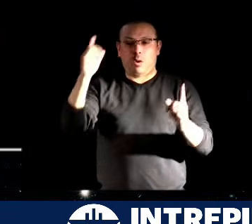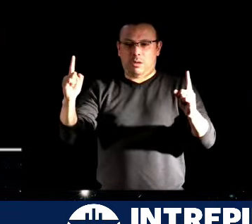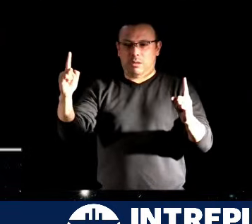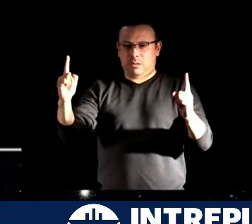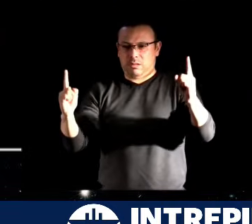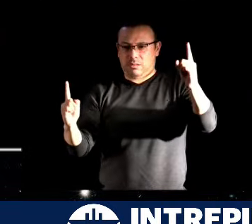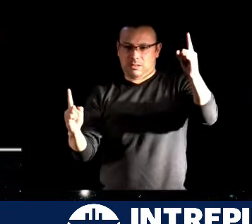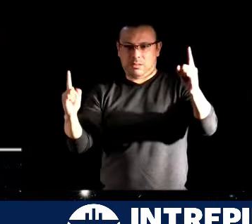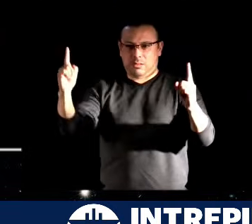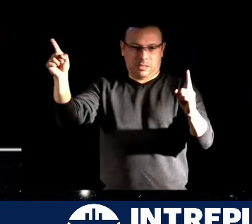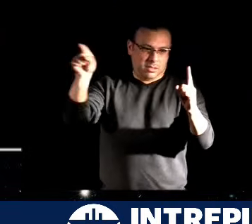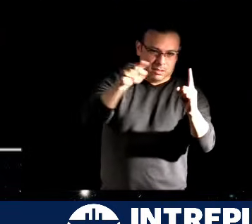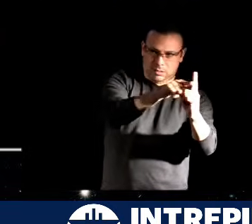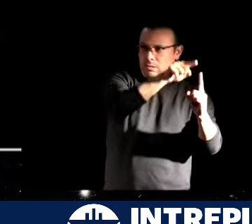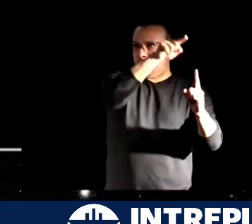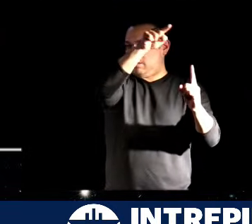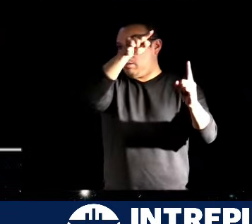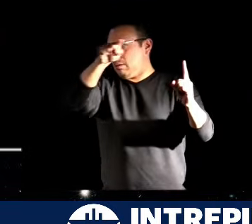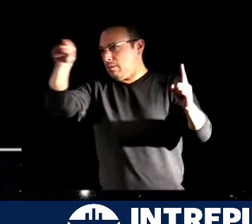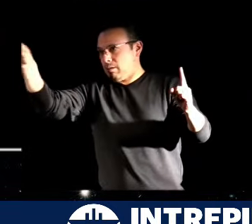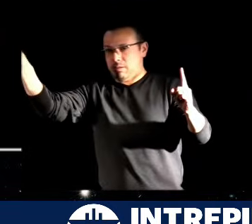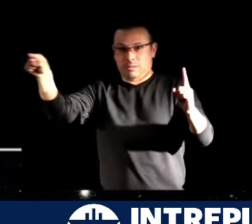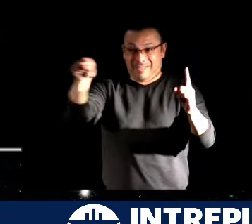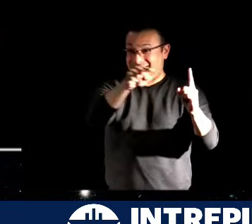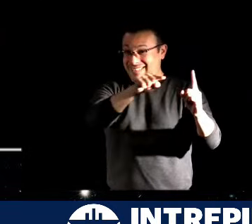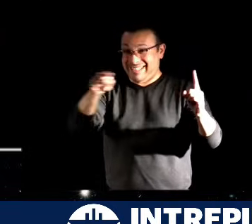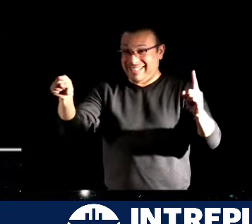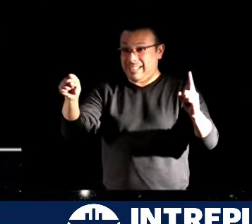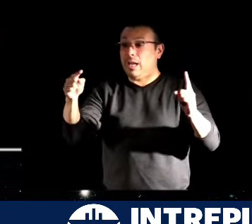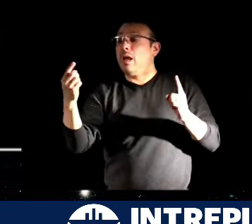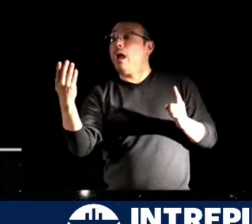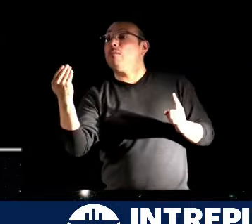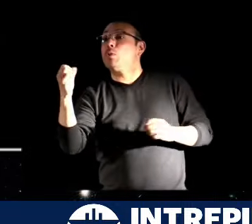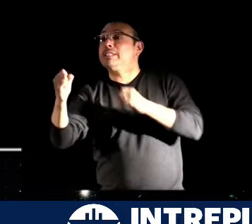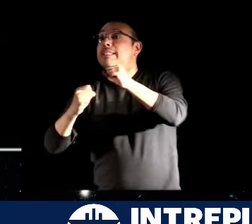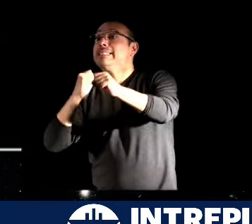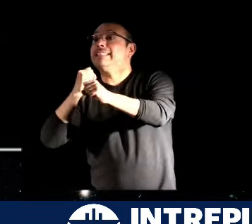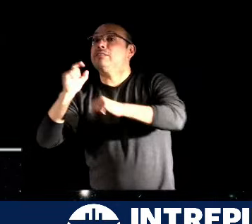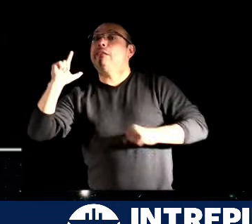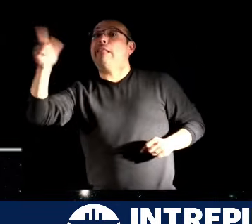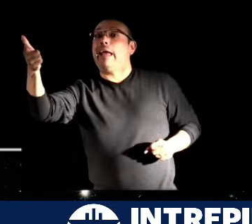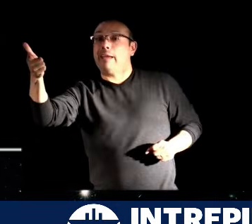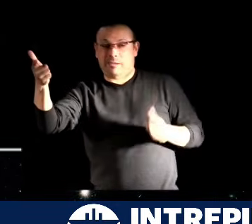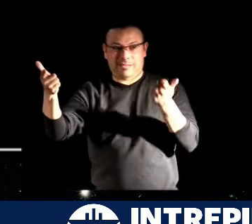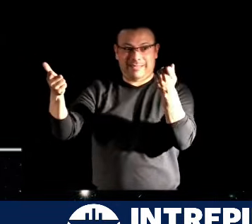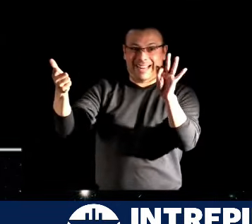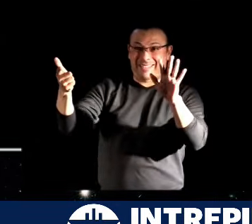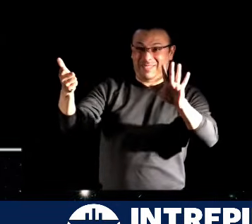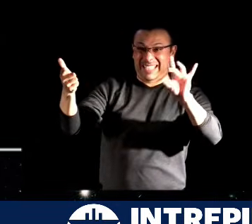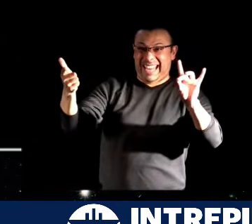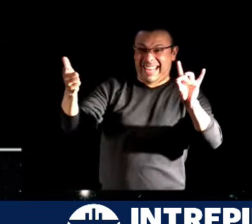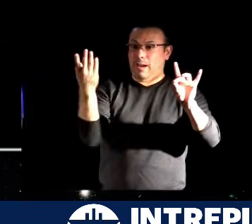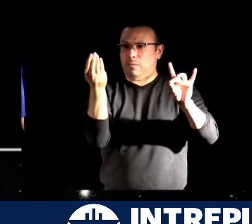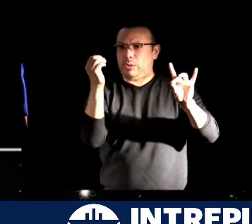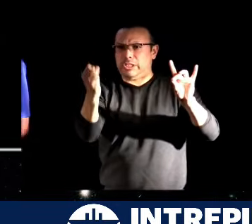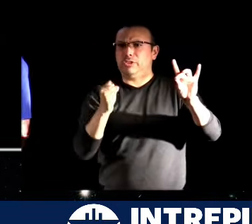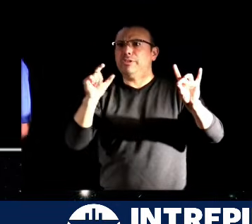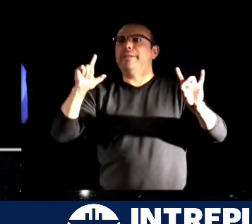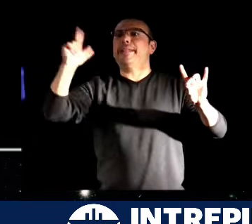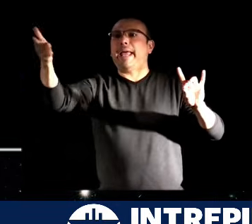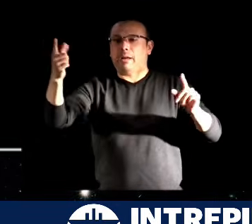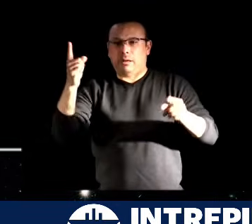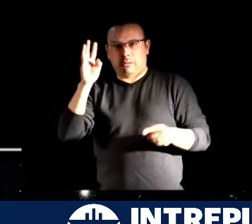took 14 years after we talked about going to the sun before that was developed. So, that should put that a little bit